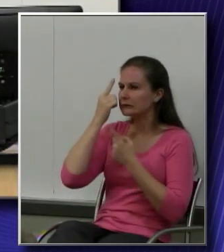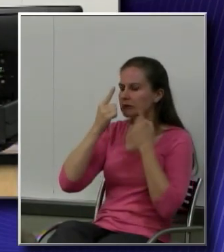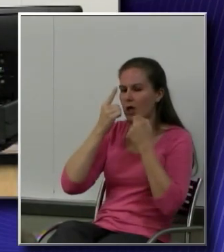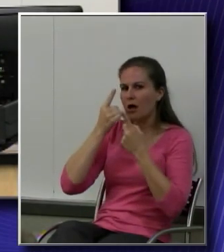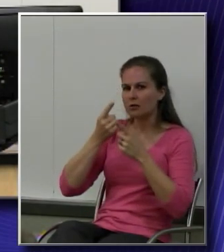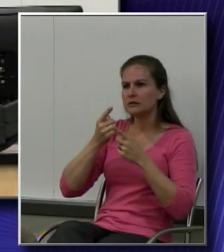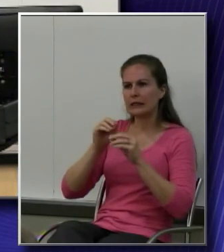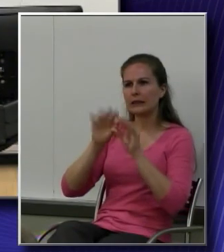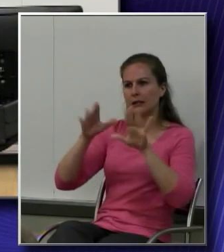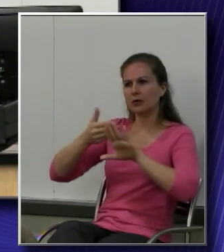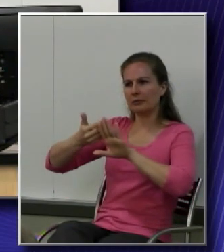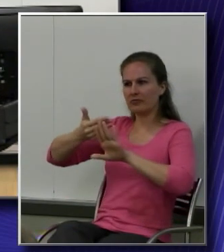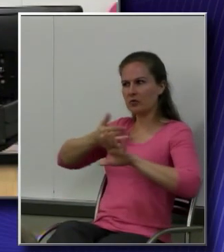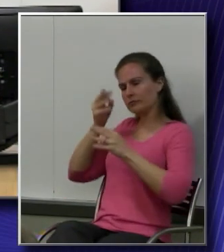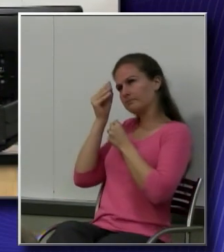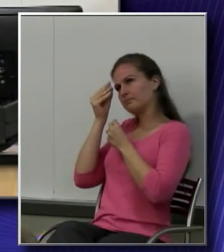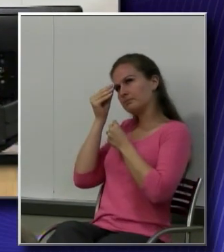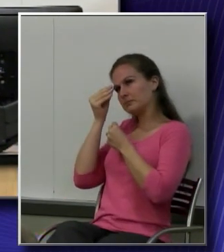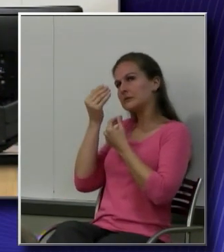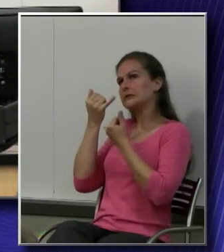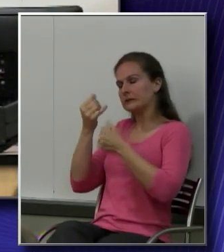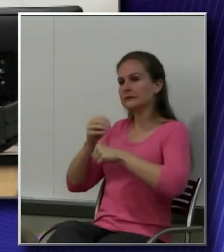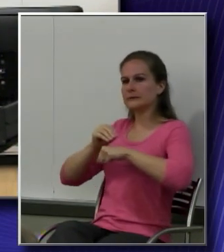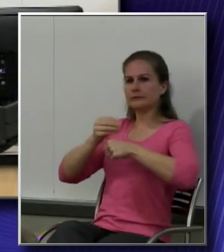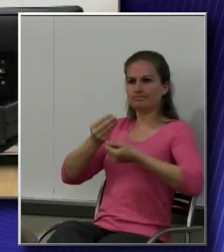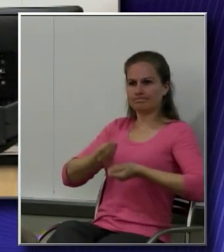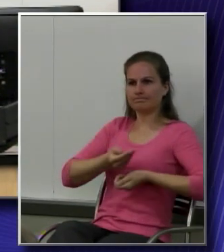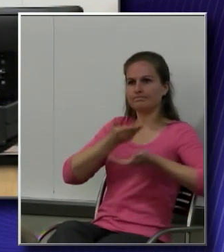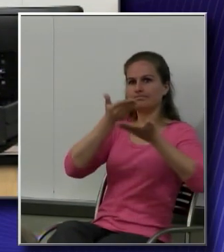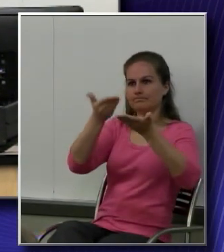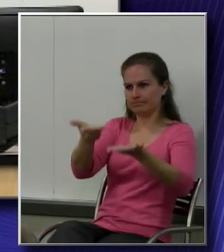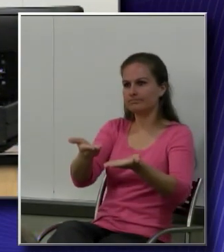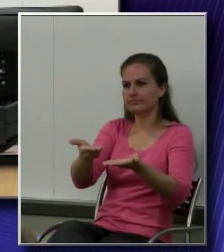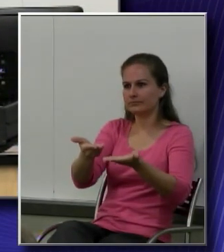to folks who have a hard decision to make,